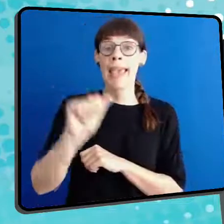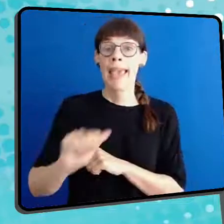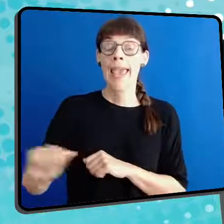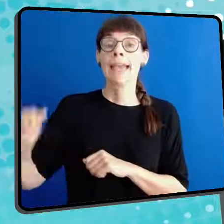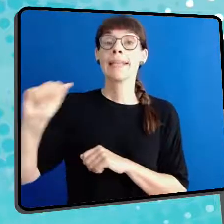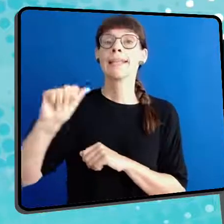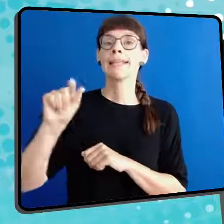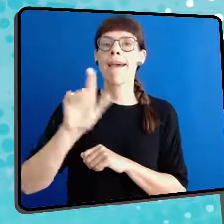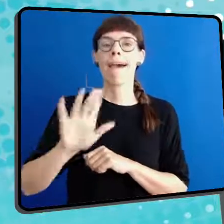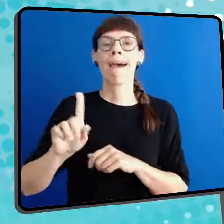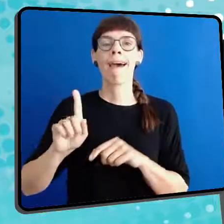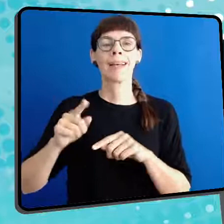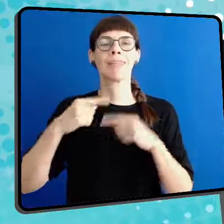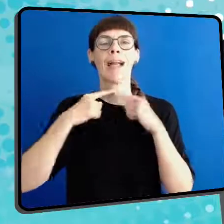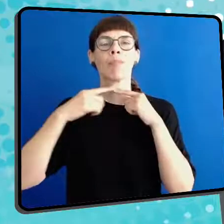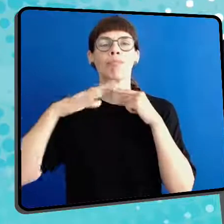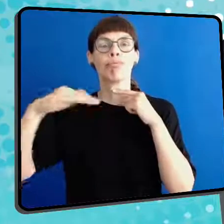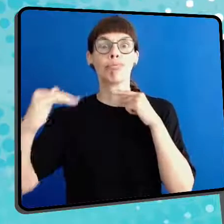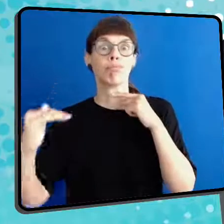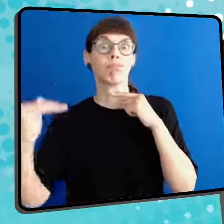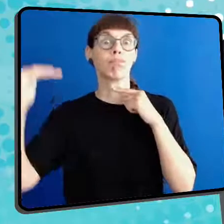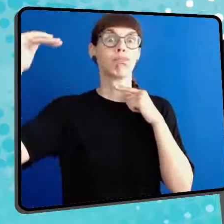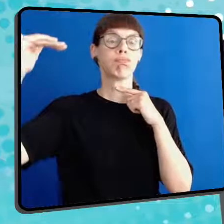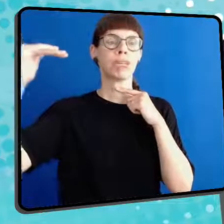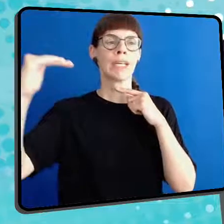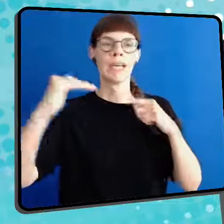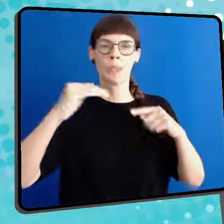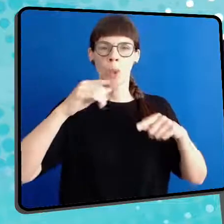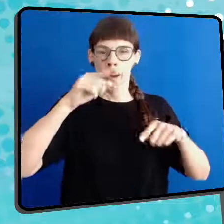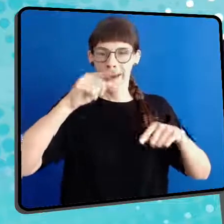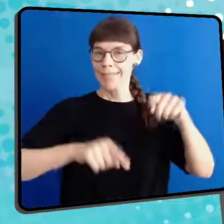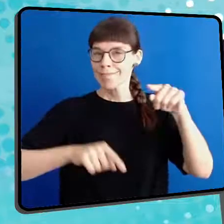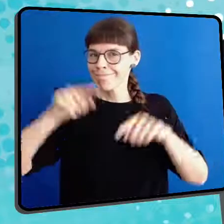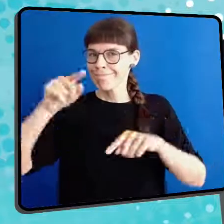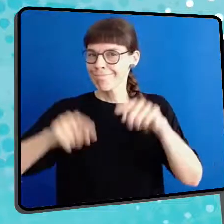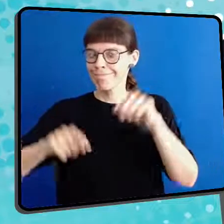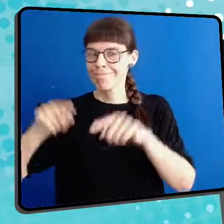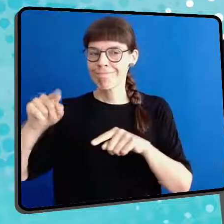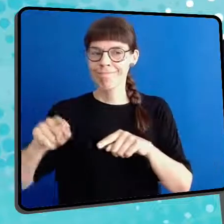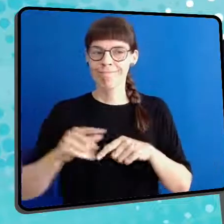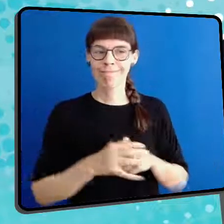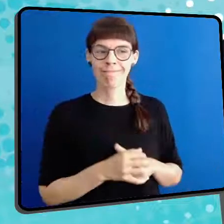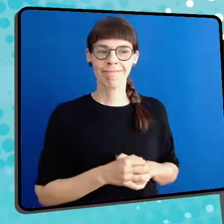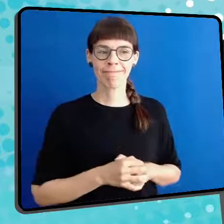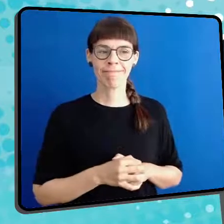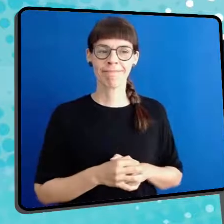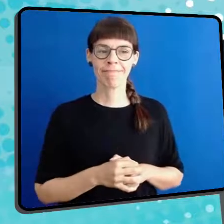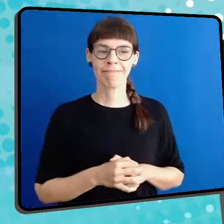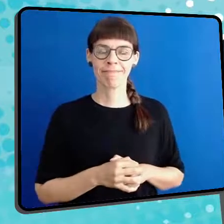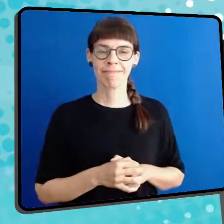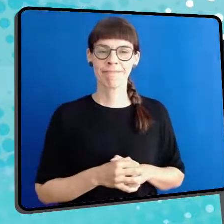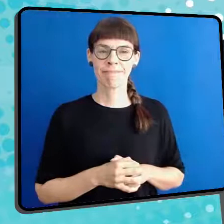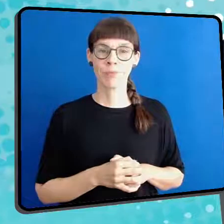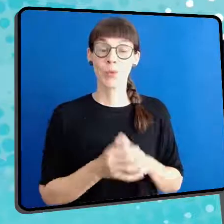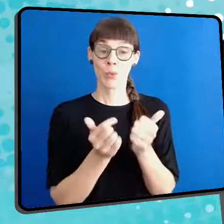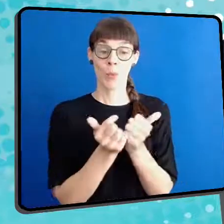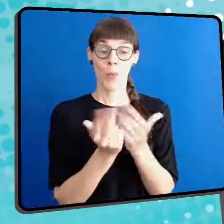pitched than where the region we're at. So there's so many layers to create that ultimate, let's say,